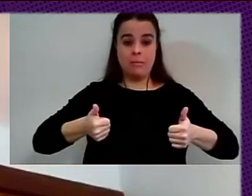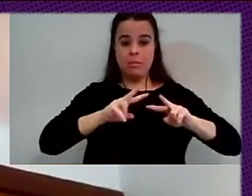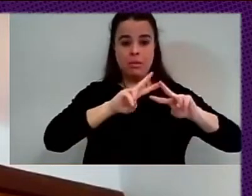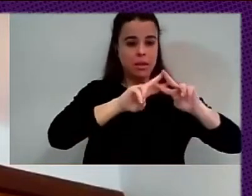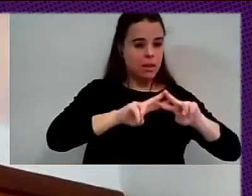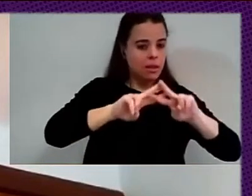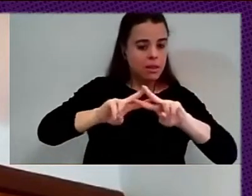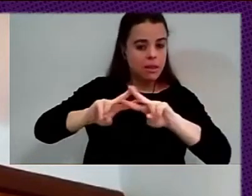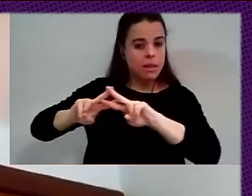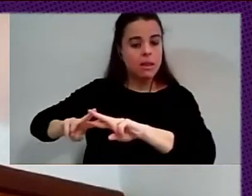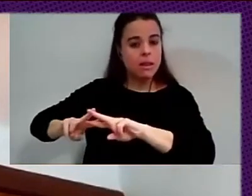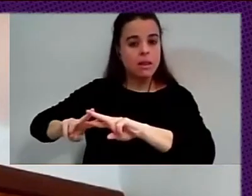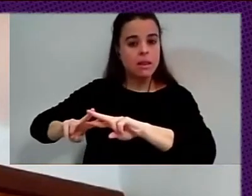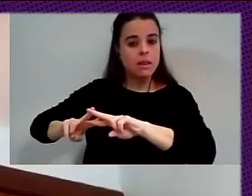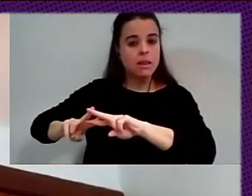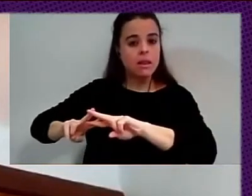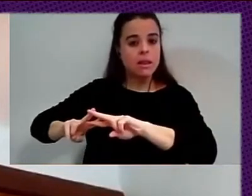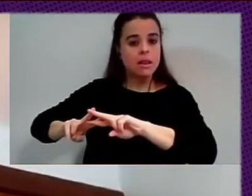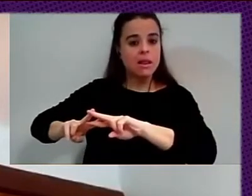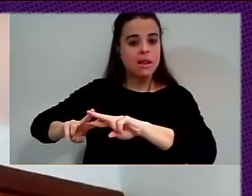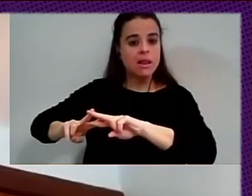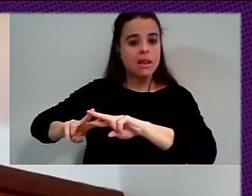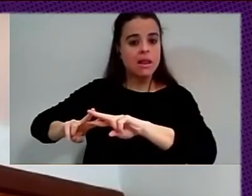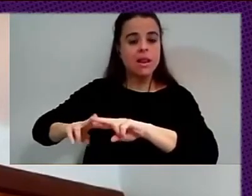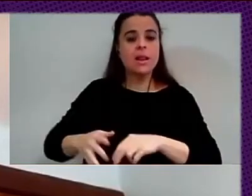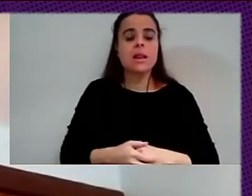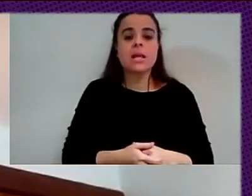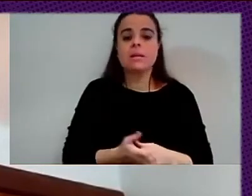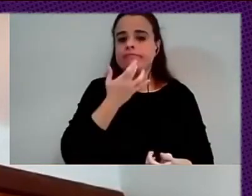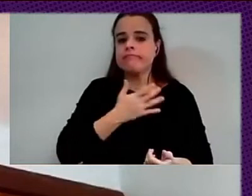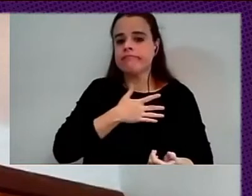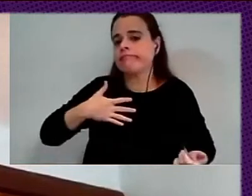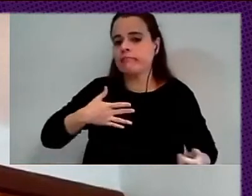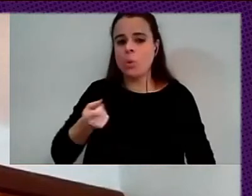your friends, email, social networking, anything you want to do, you want to turn your computer on,